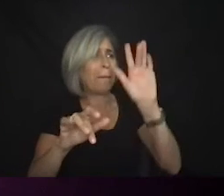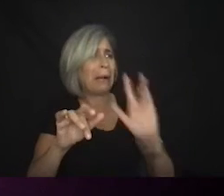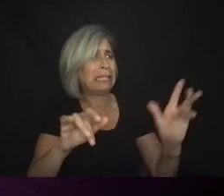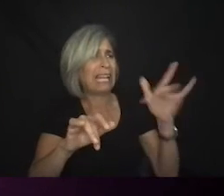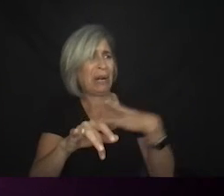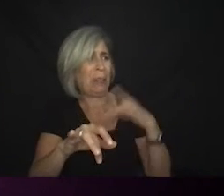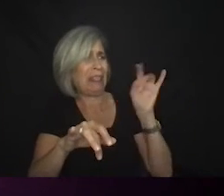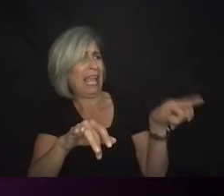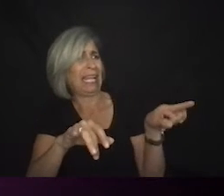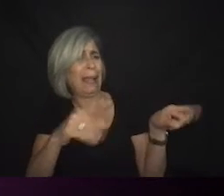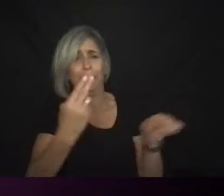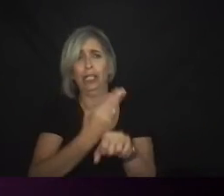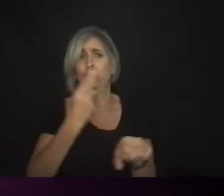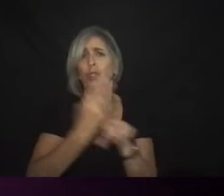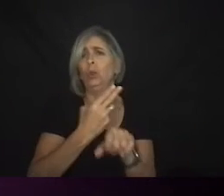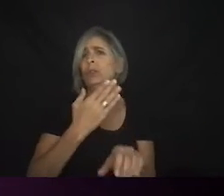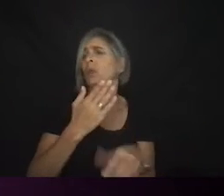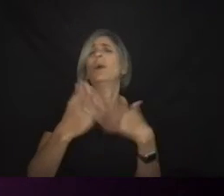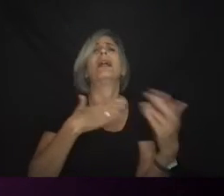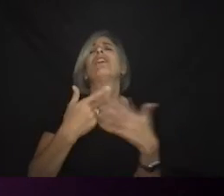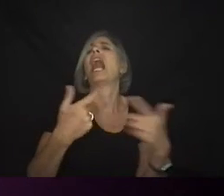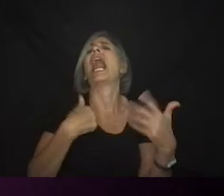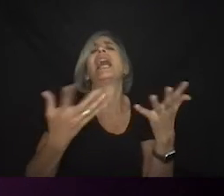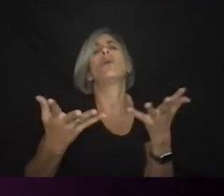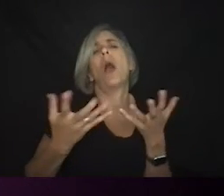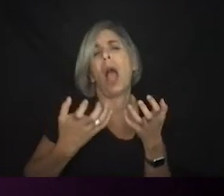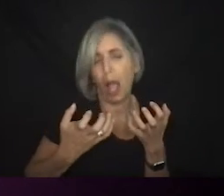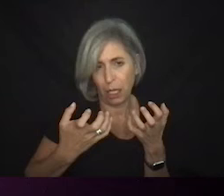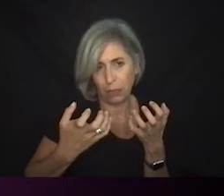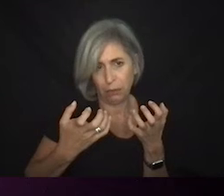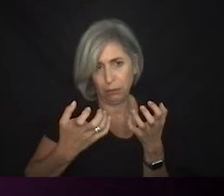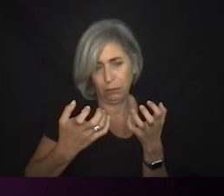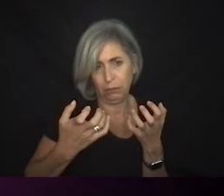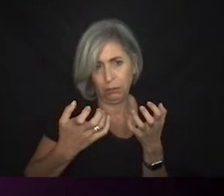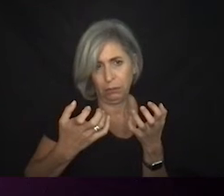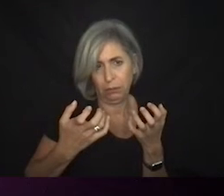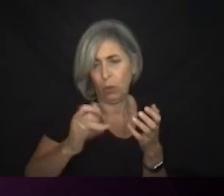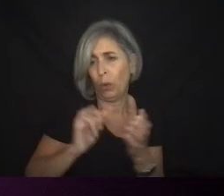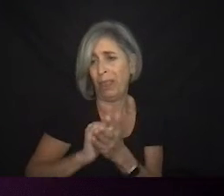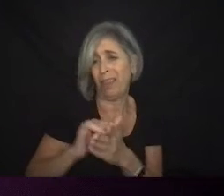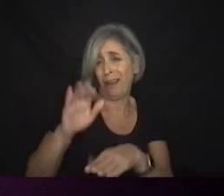look. I'm just going to use whatever the heck I want, and usually it's a div with an